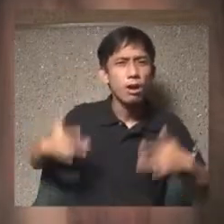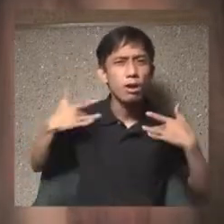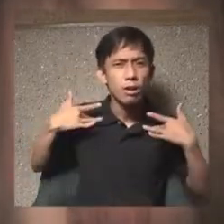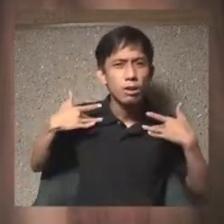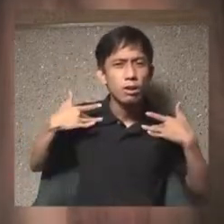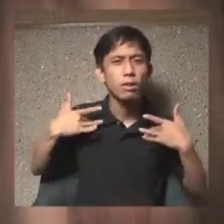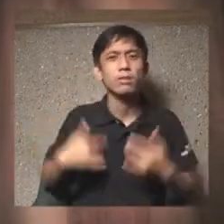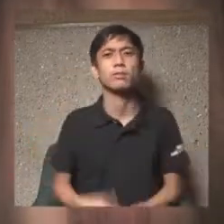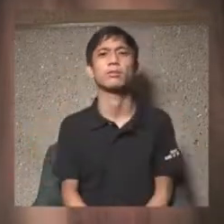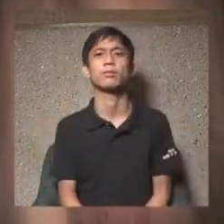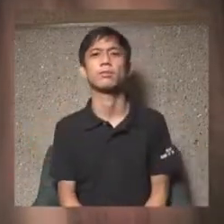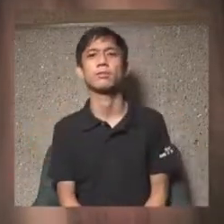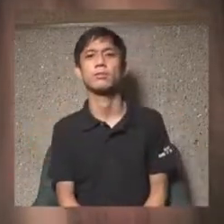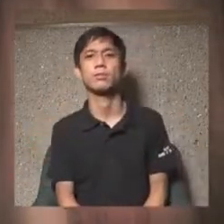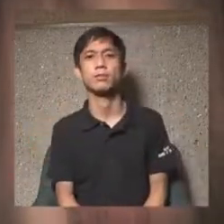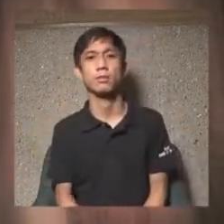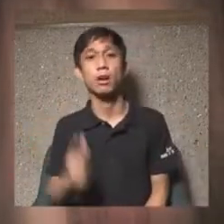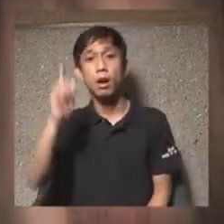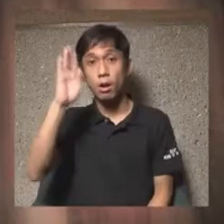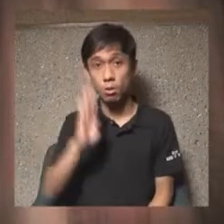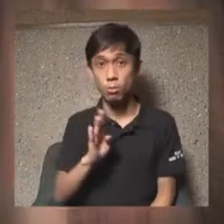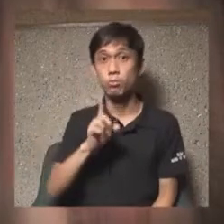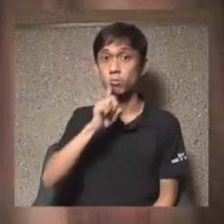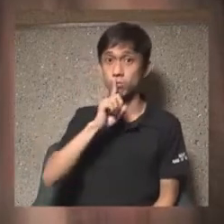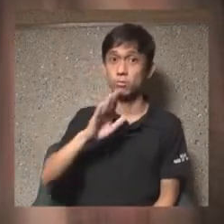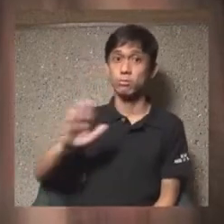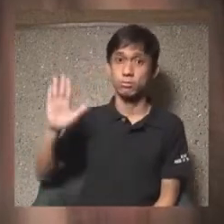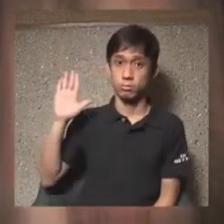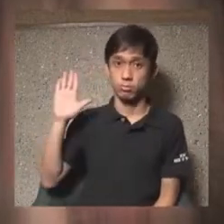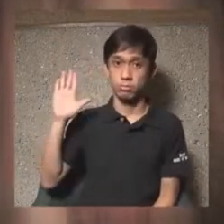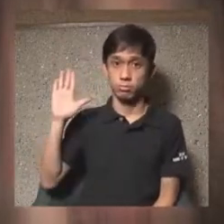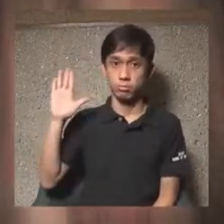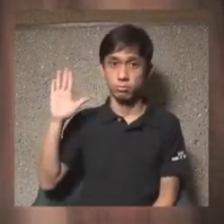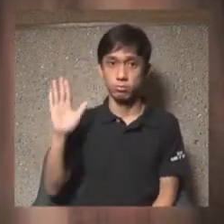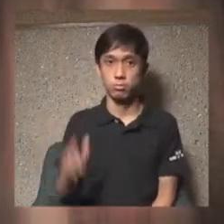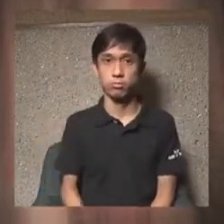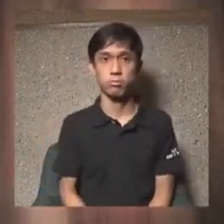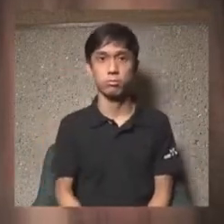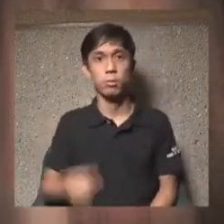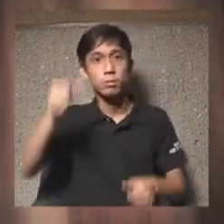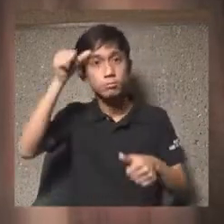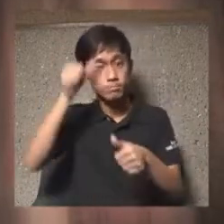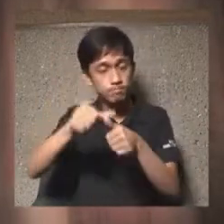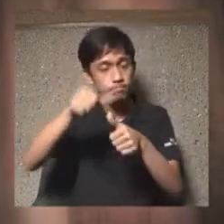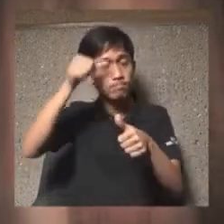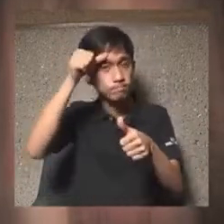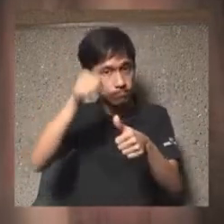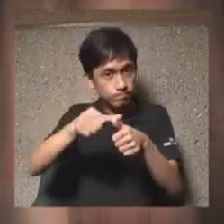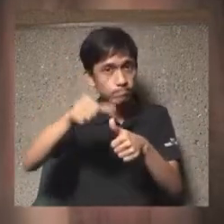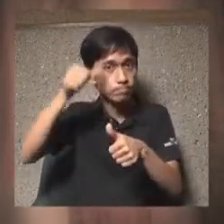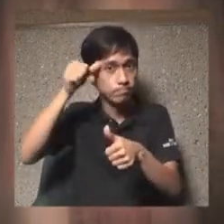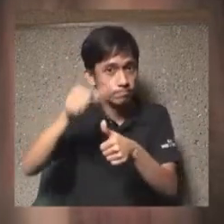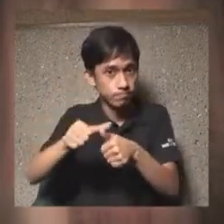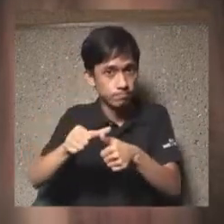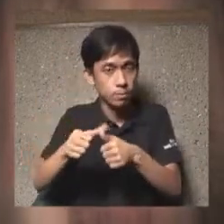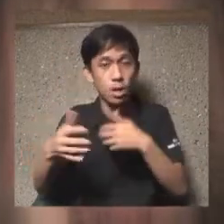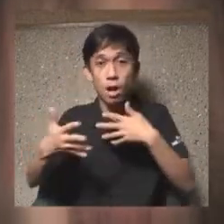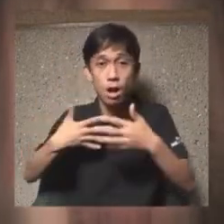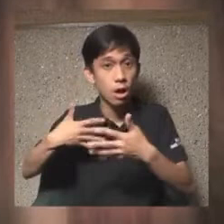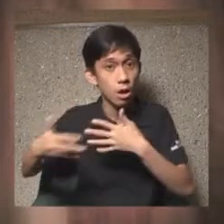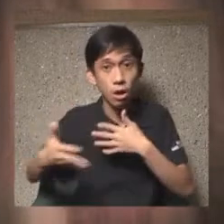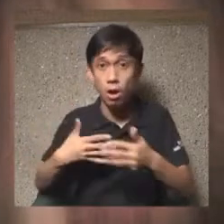But remember that in our short-sightedness, we want something else apart from God's plan. And